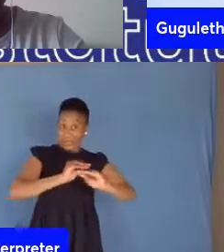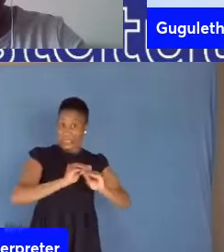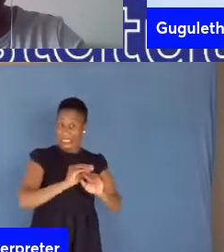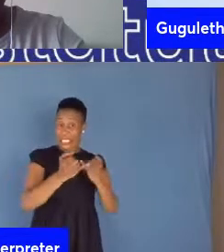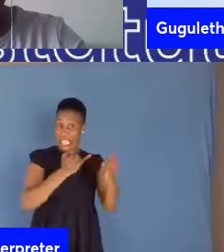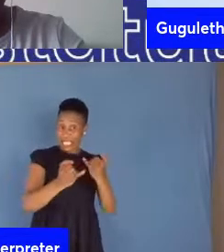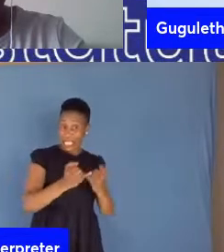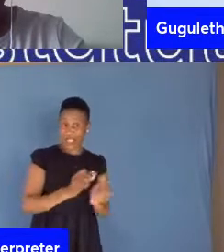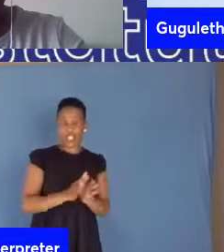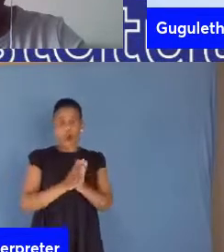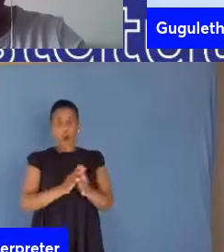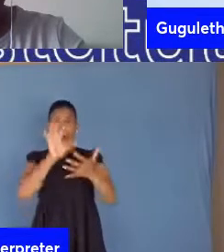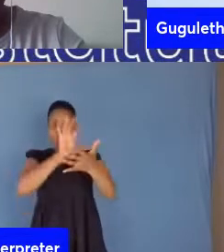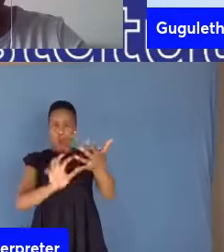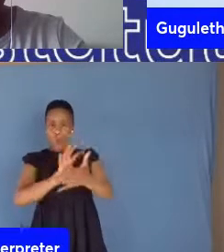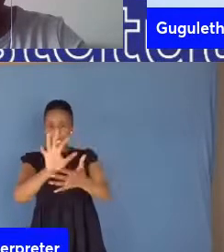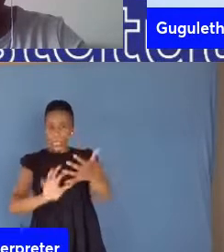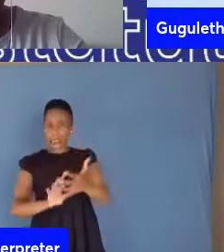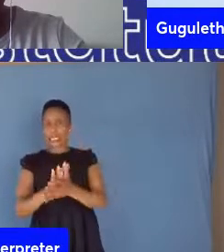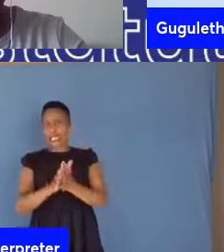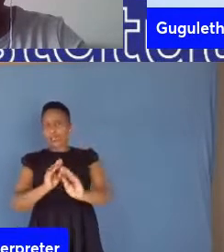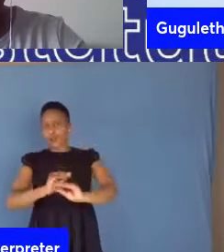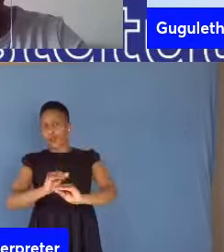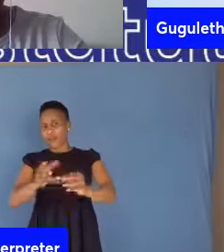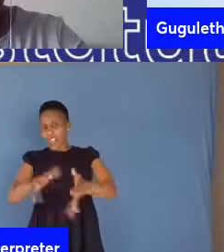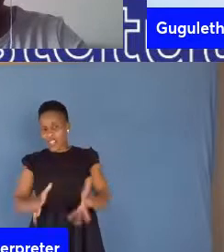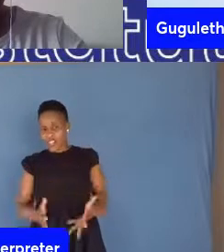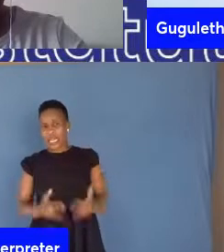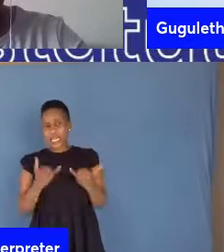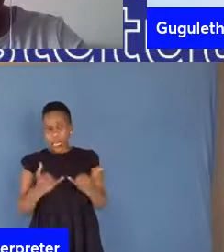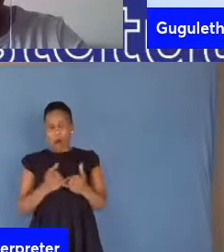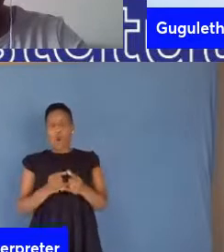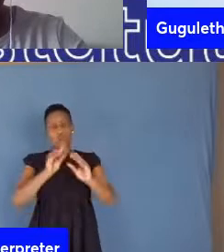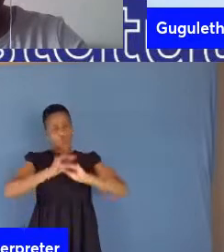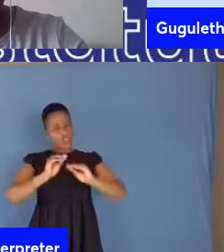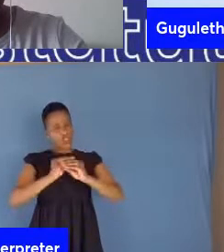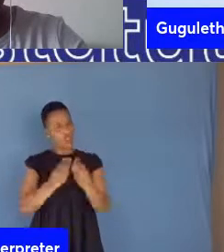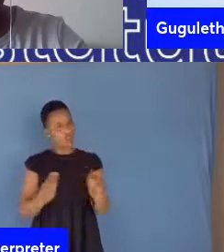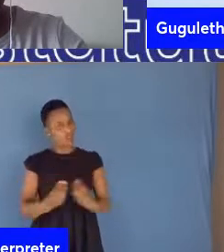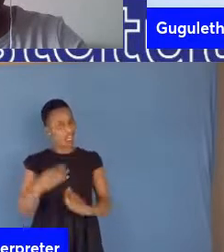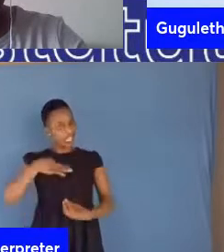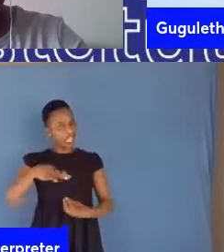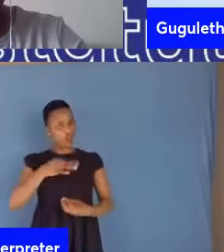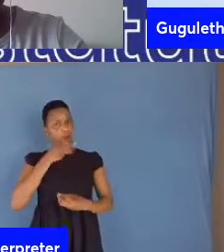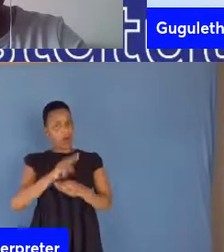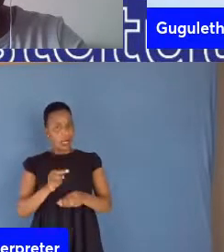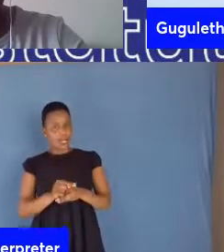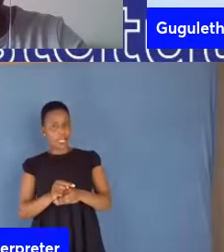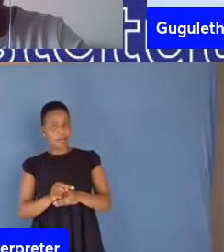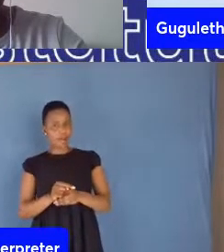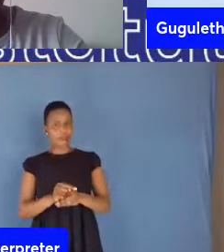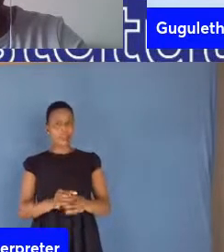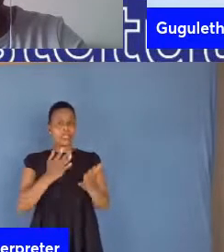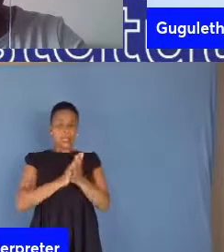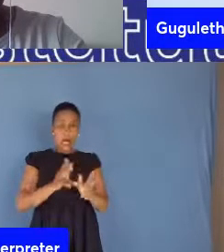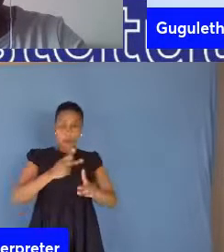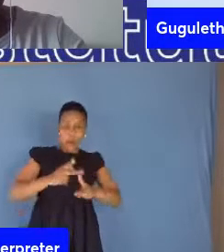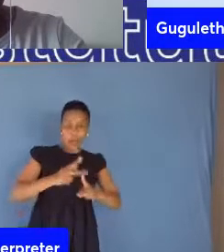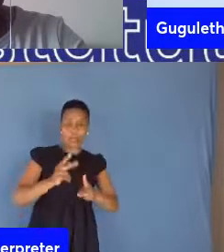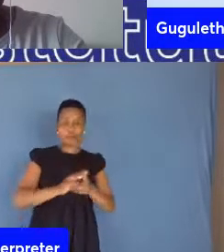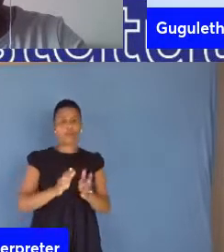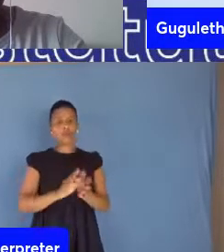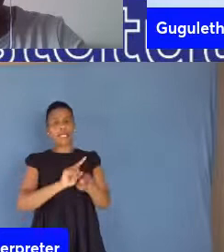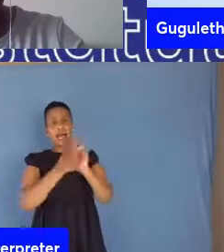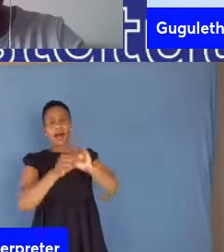aren't taught now. So now we're teaching girl children that they are the prize, that they are getting prepared to be married.